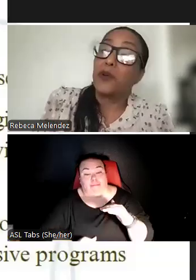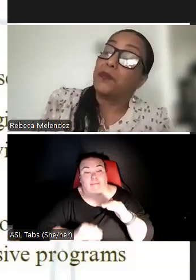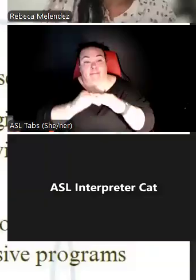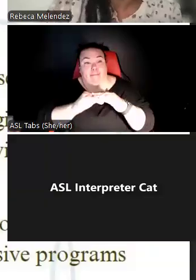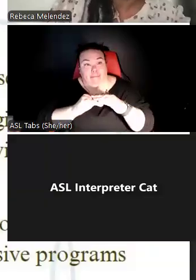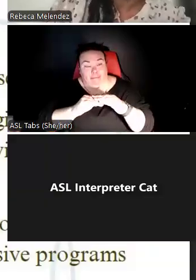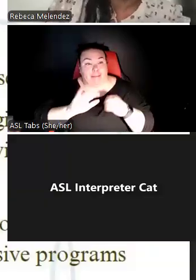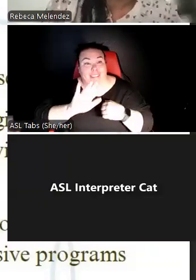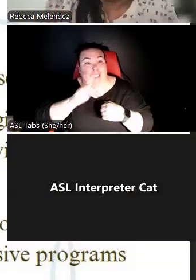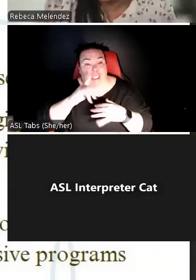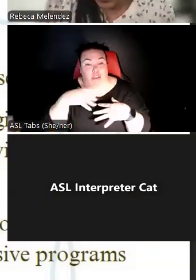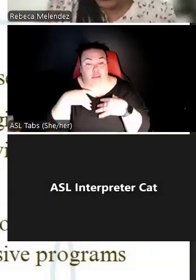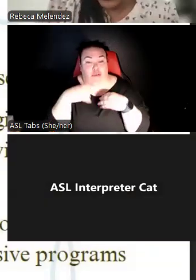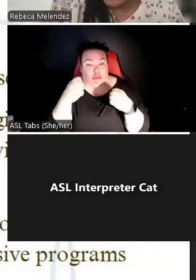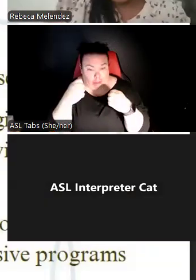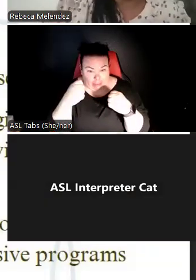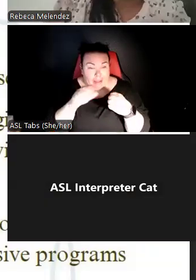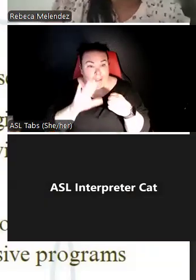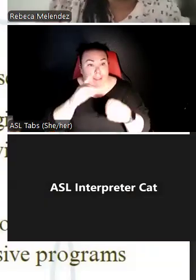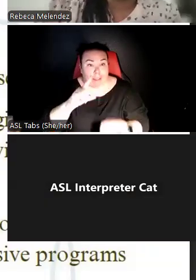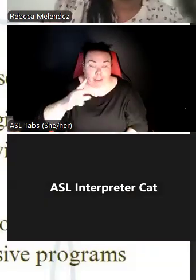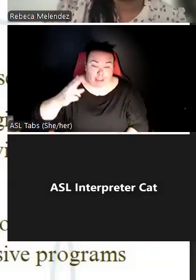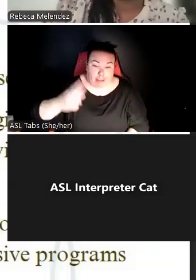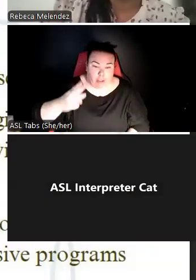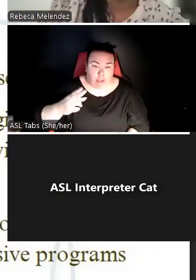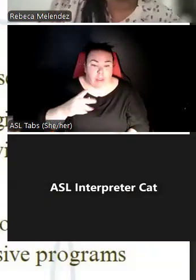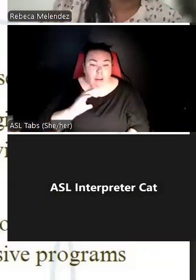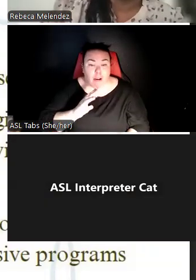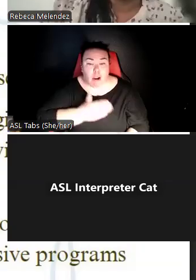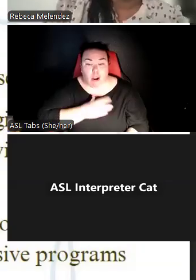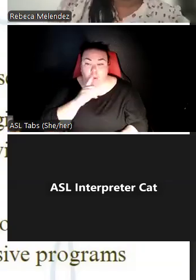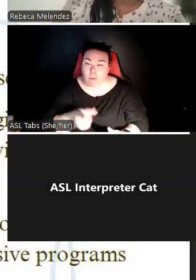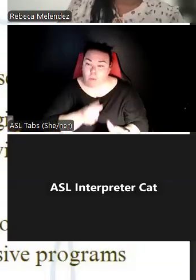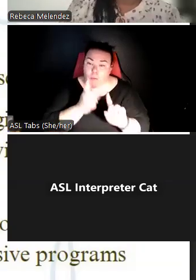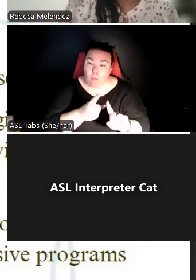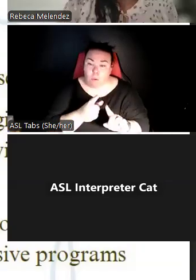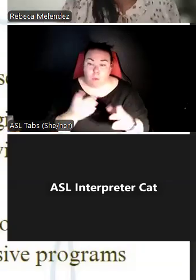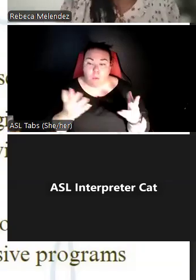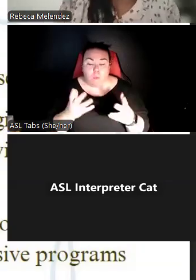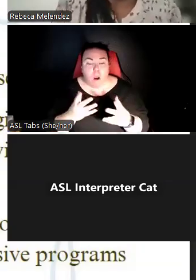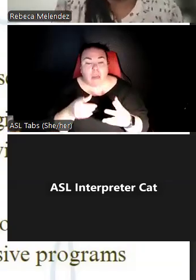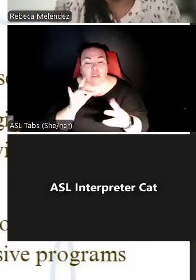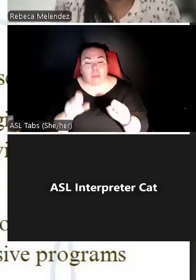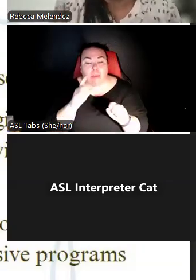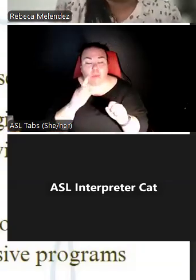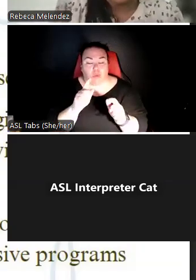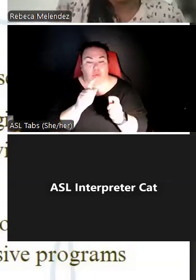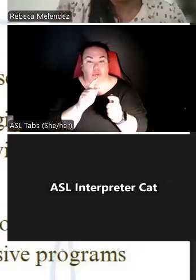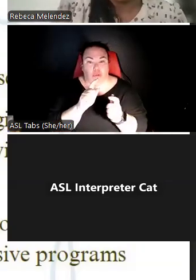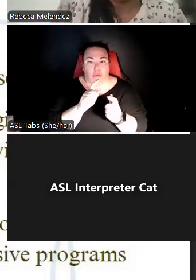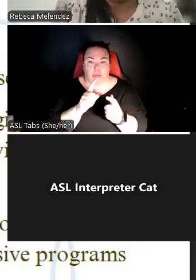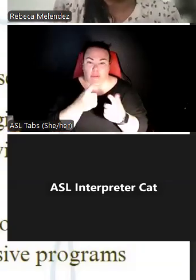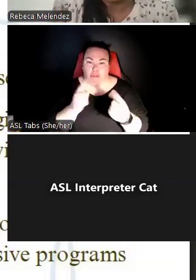Our purpose is to ignite hope in the lives of women and their families impacted by domestic violence. We use